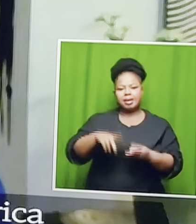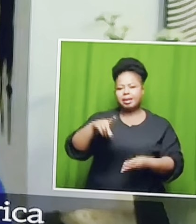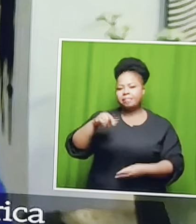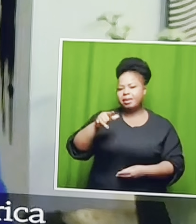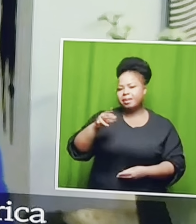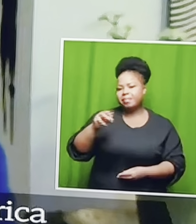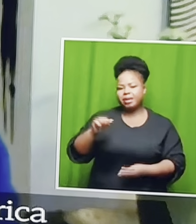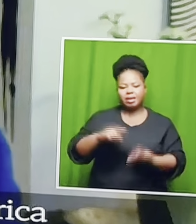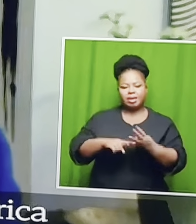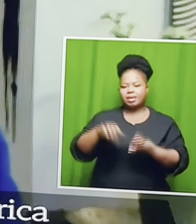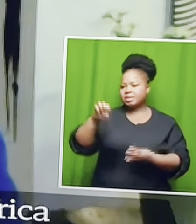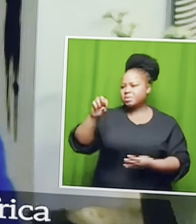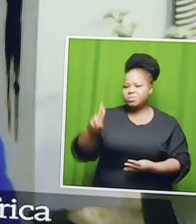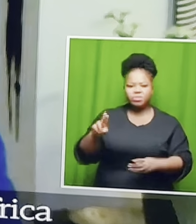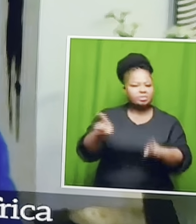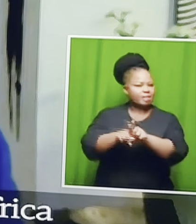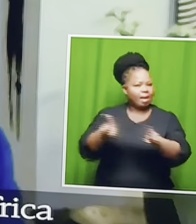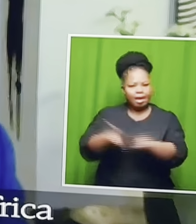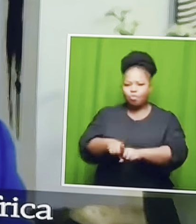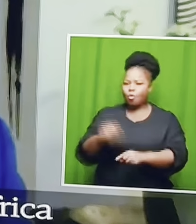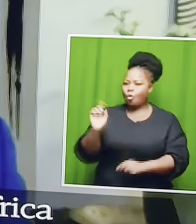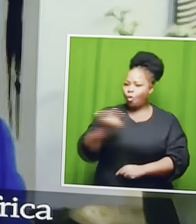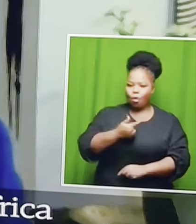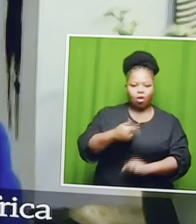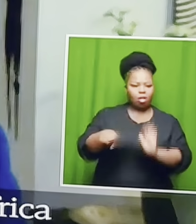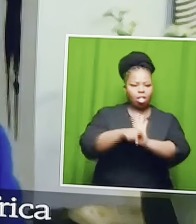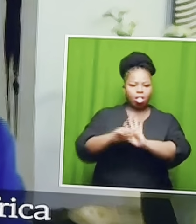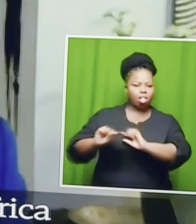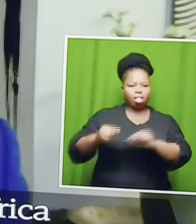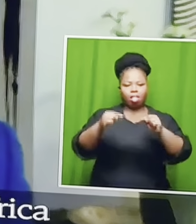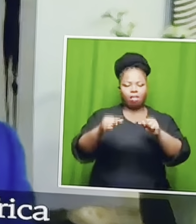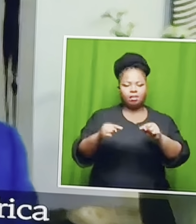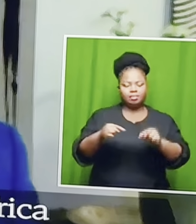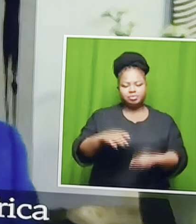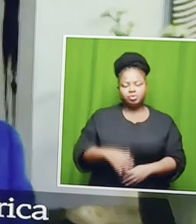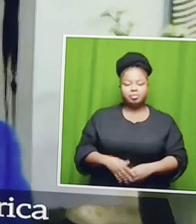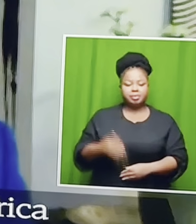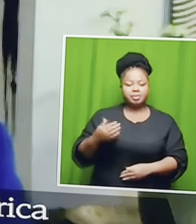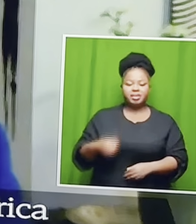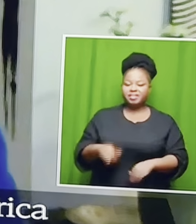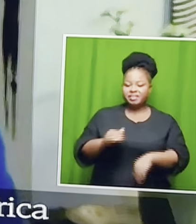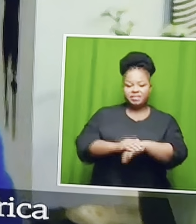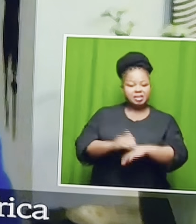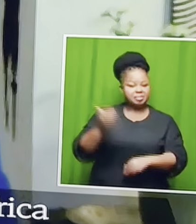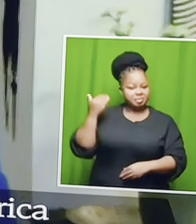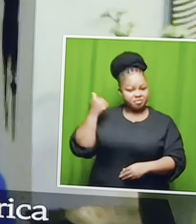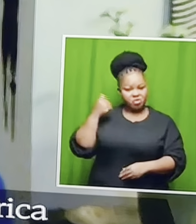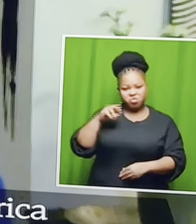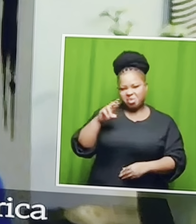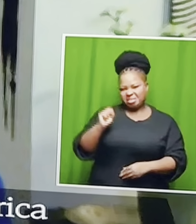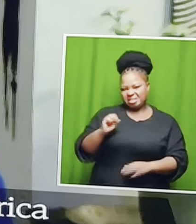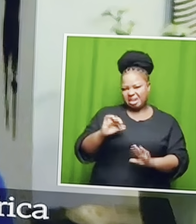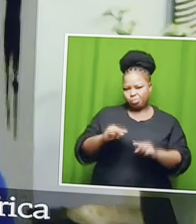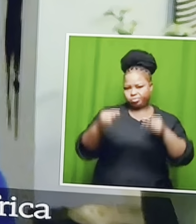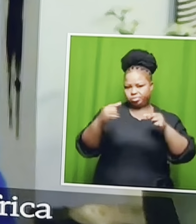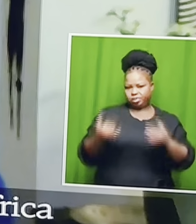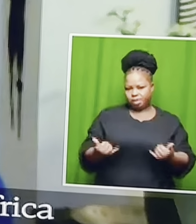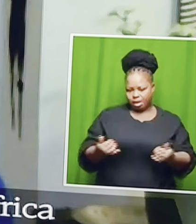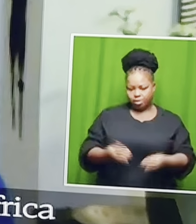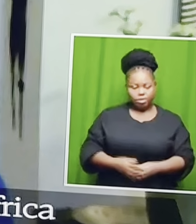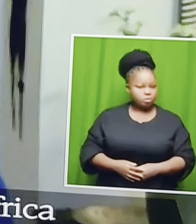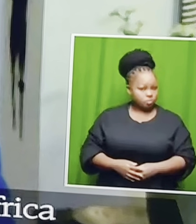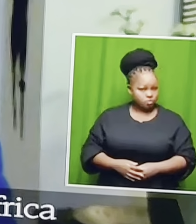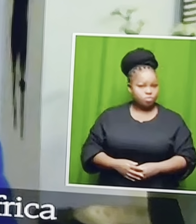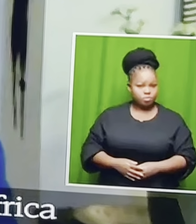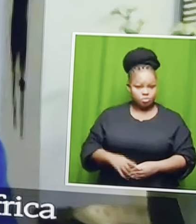the European Union. I mean, you mentioned a country with a foe or friend of the United States. Donald Trump is fighting tough